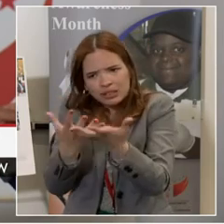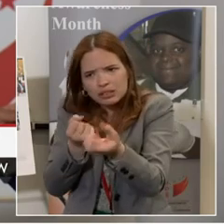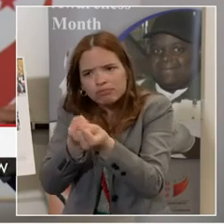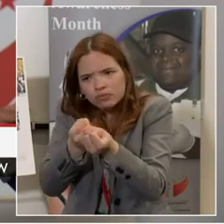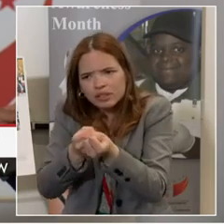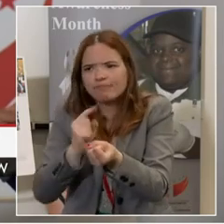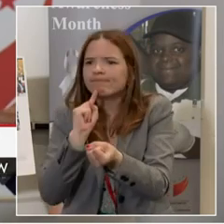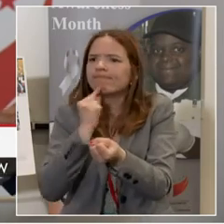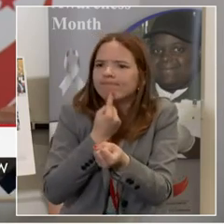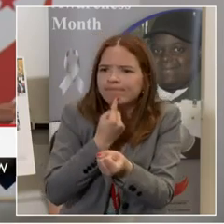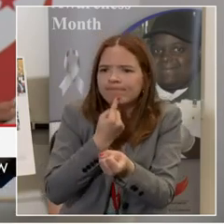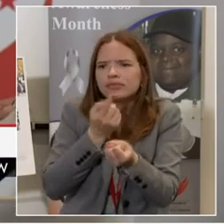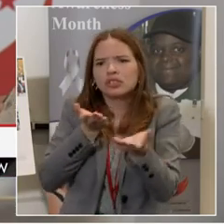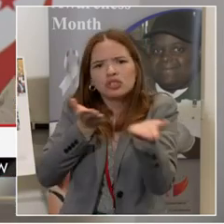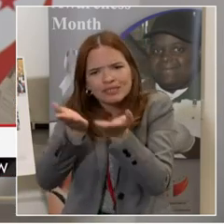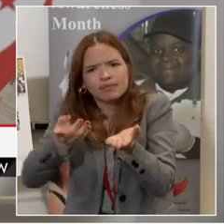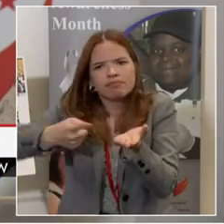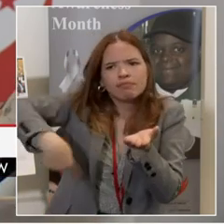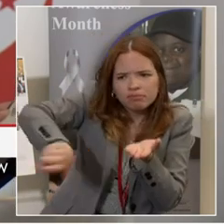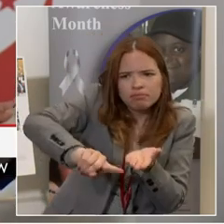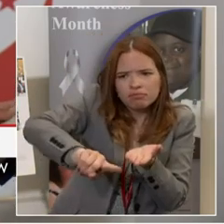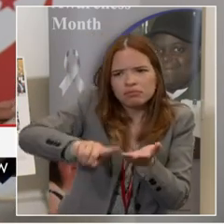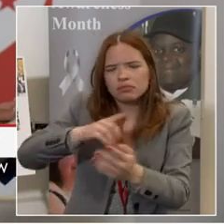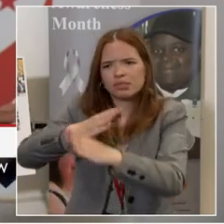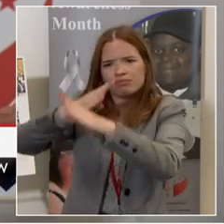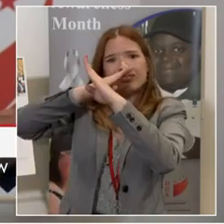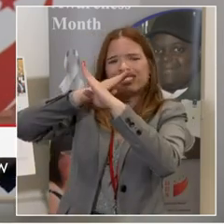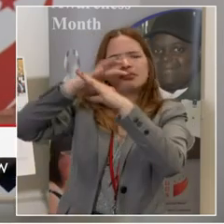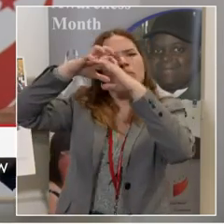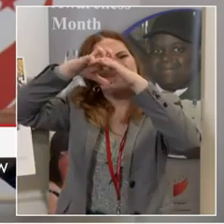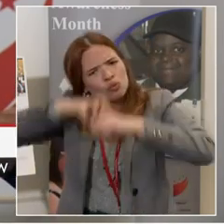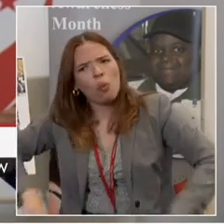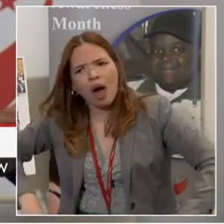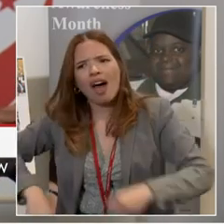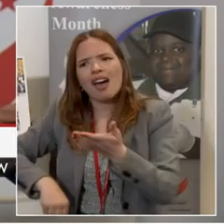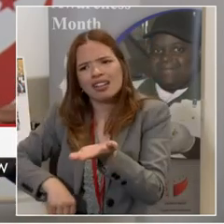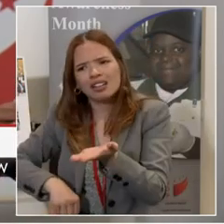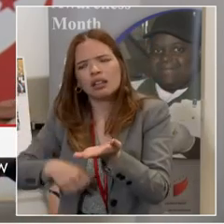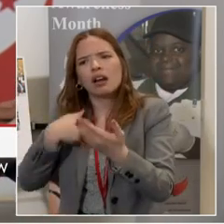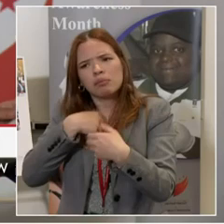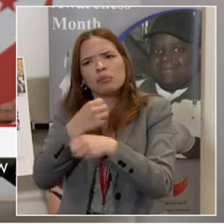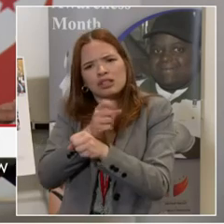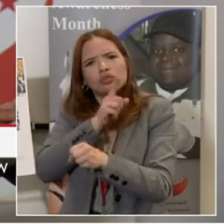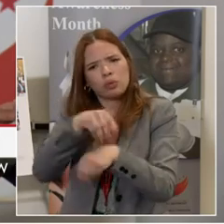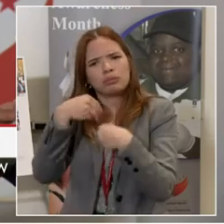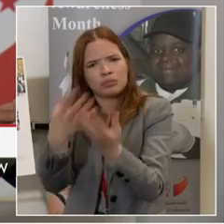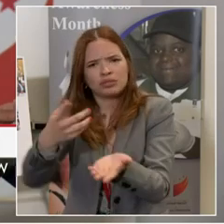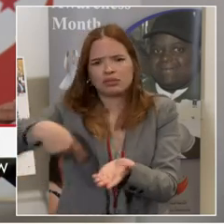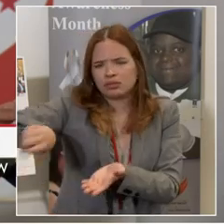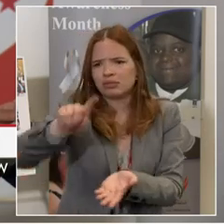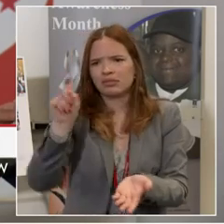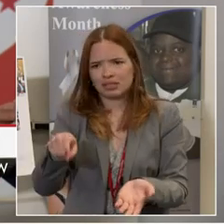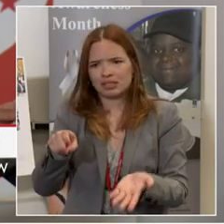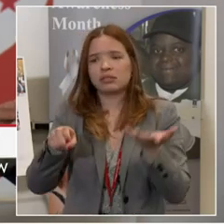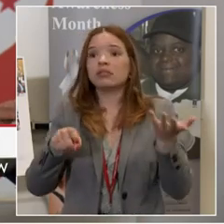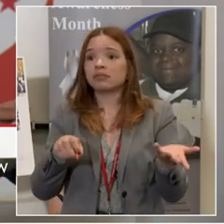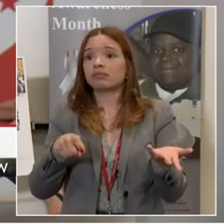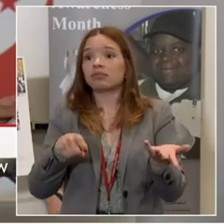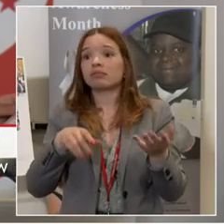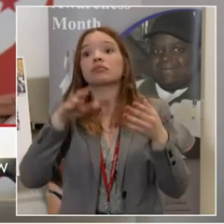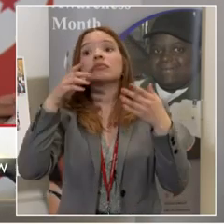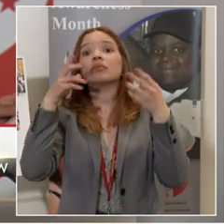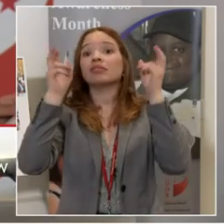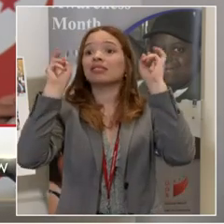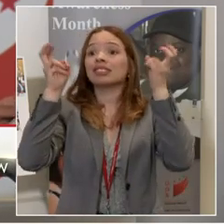services to eliminate barriers for people with developmental disabilities. Whereas, under the theme, Through My Eyes, this